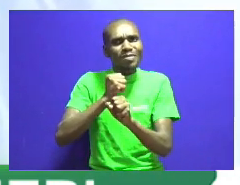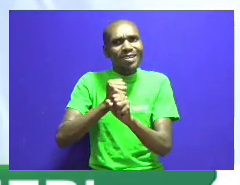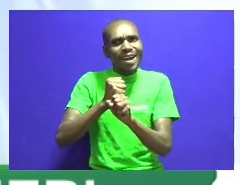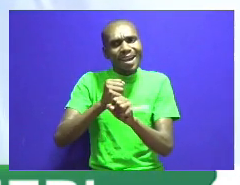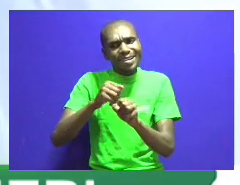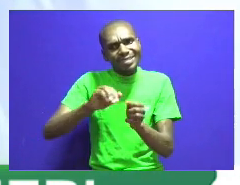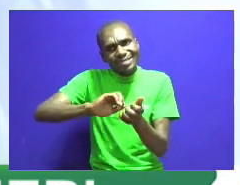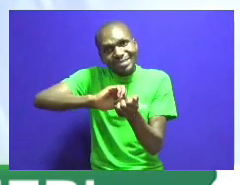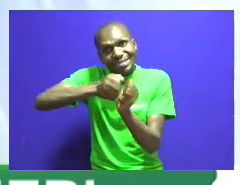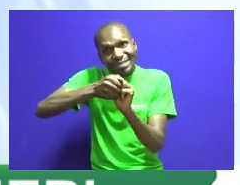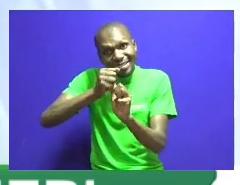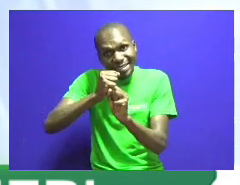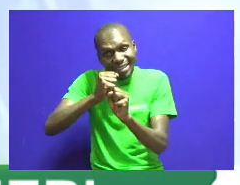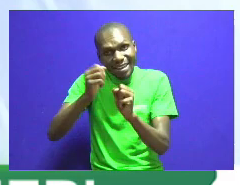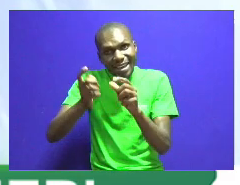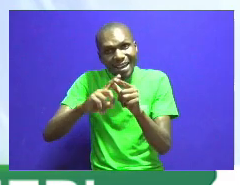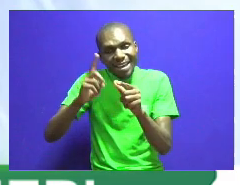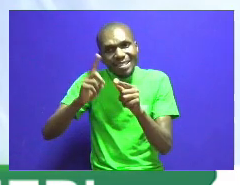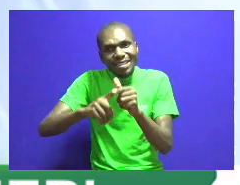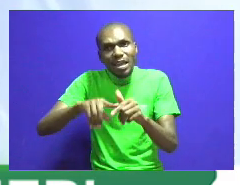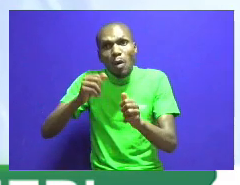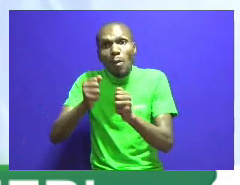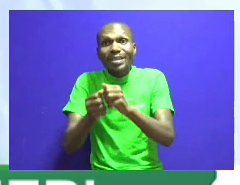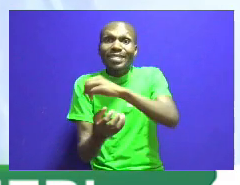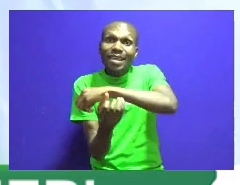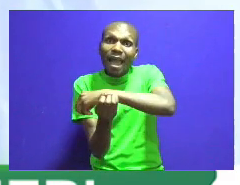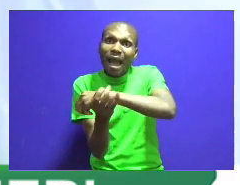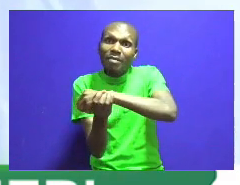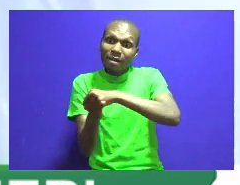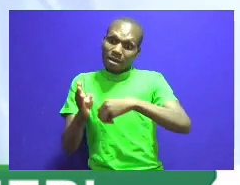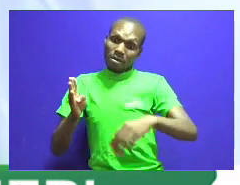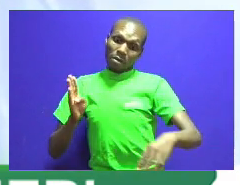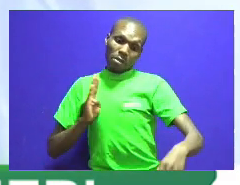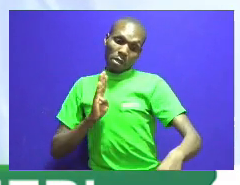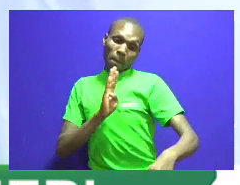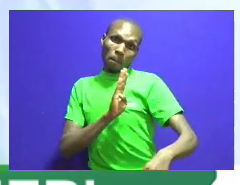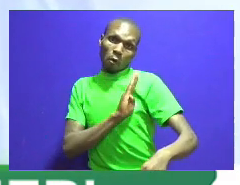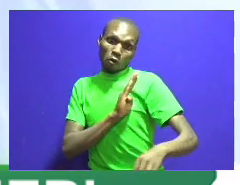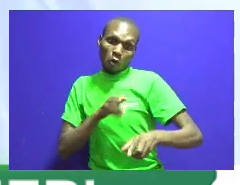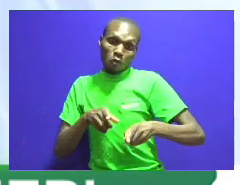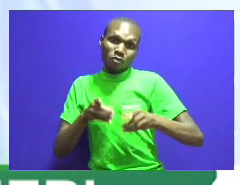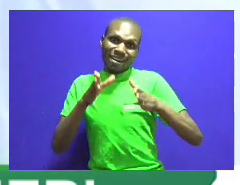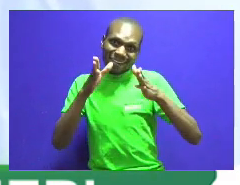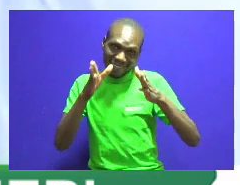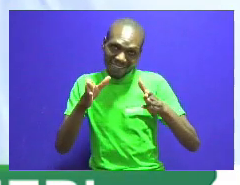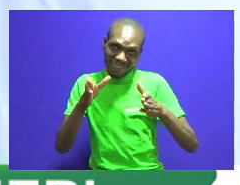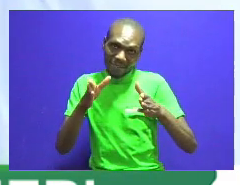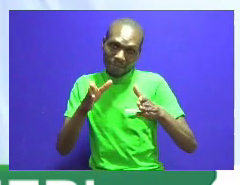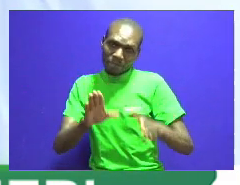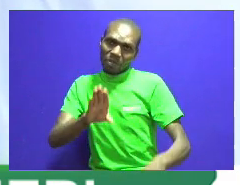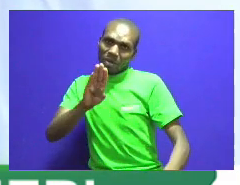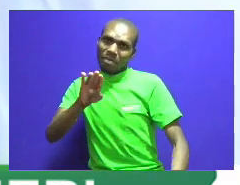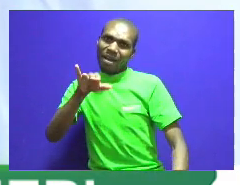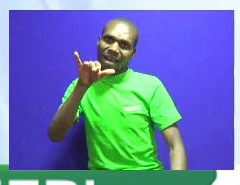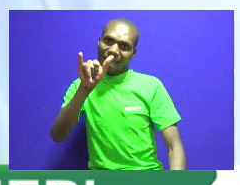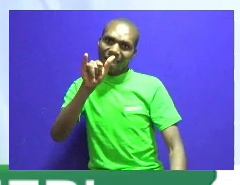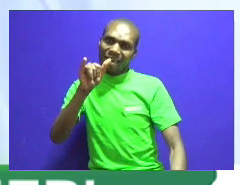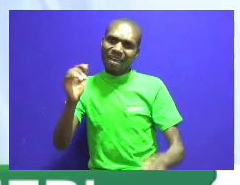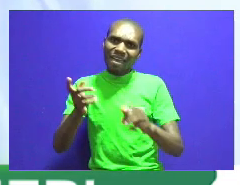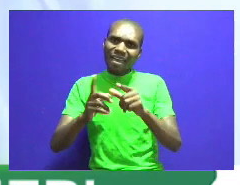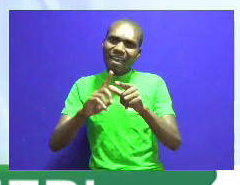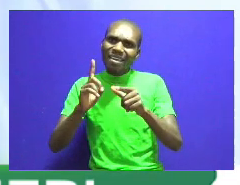following changes in consultation with the board of directors. By mutual